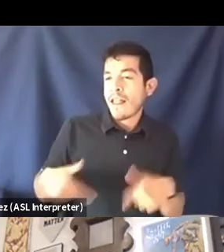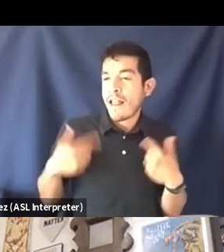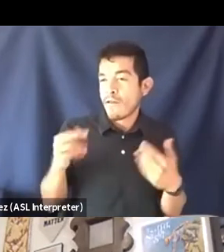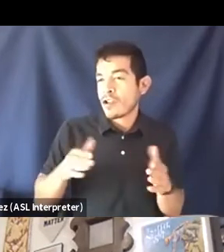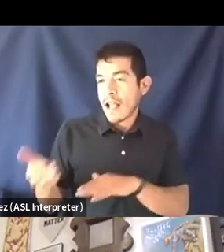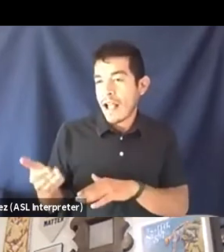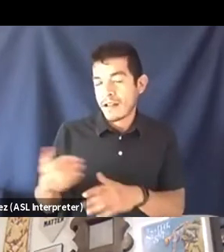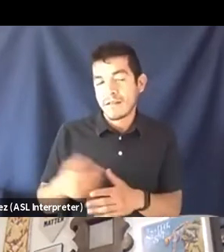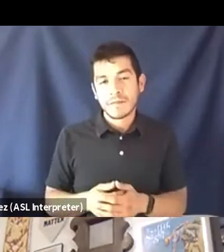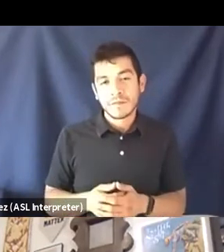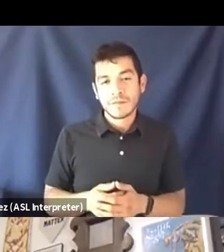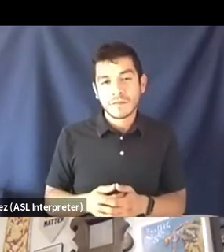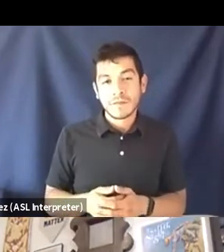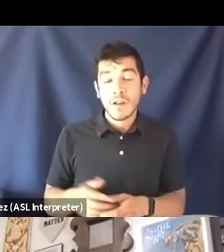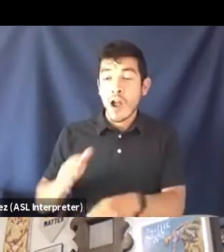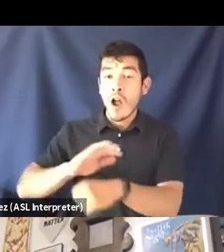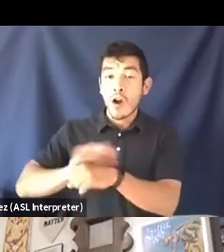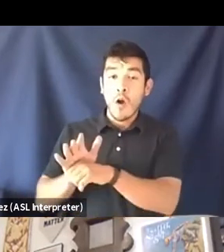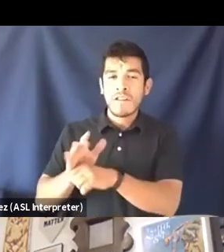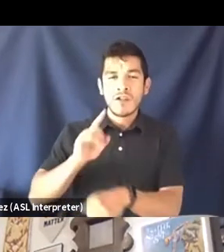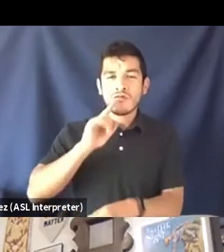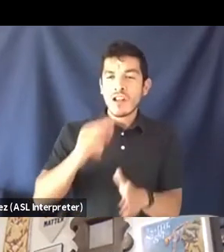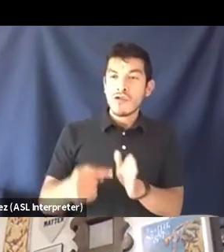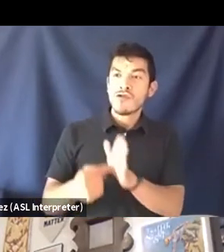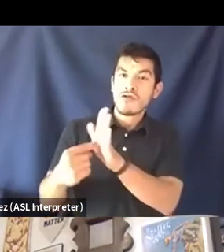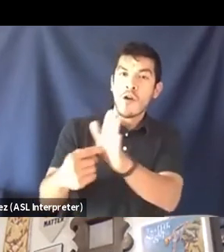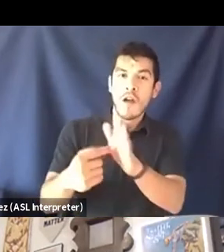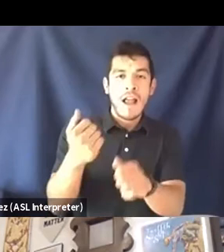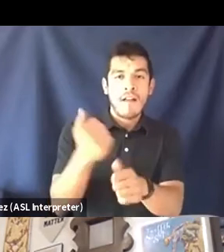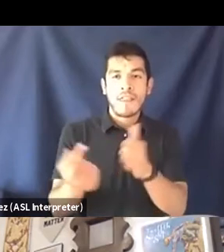COVID is sort of magnifying, putting a lens on all this.